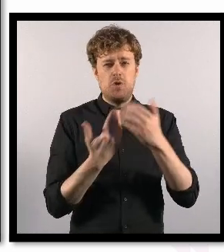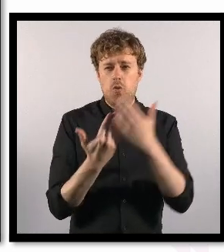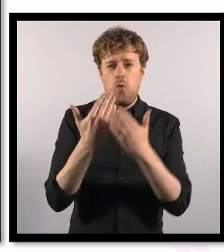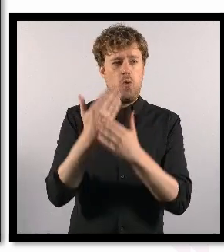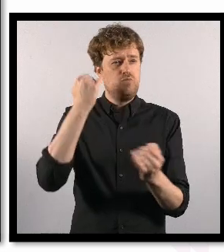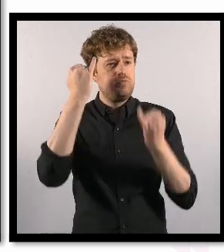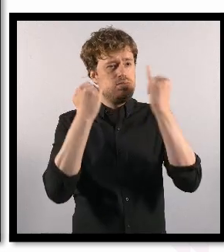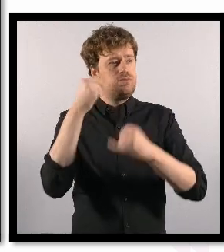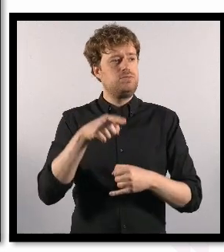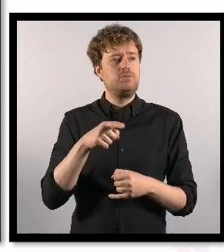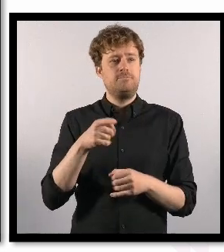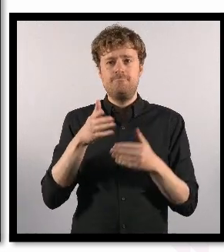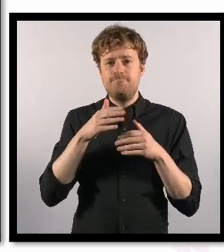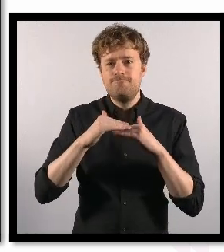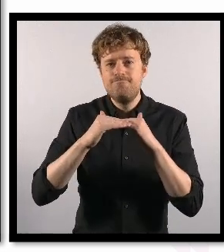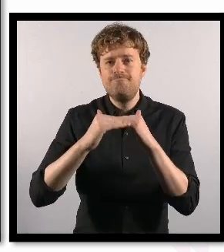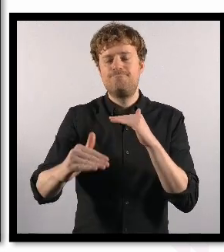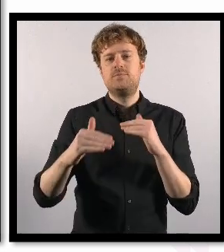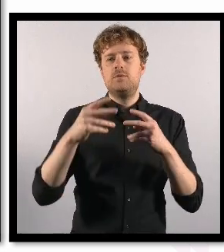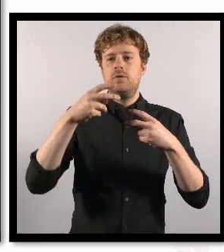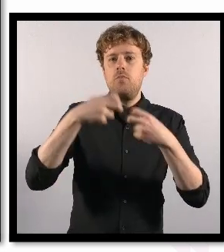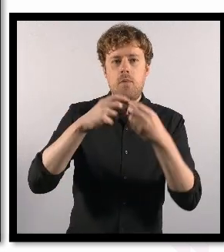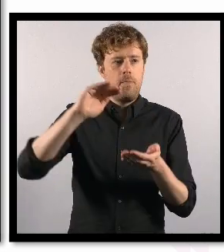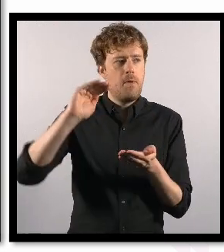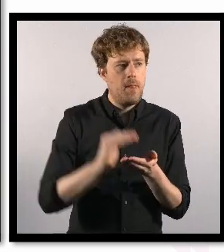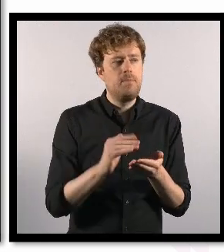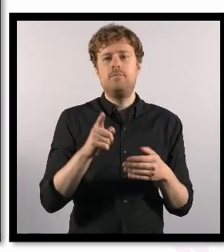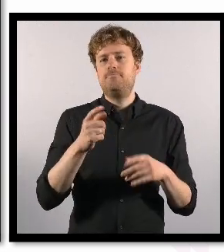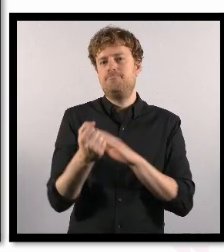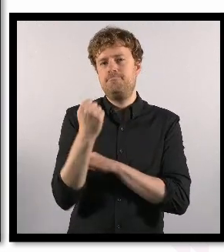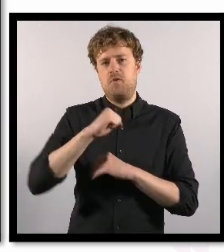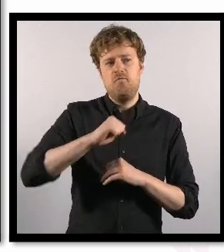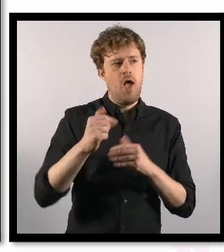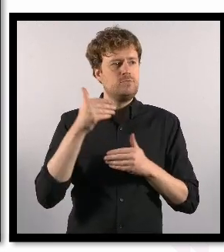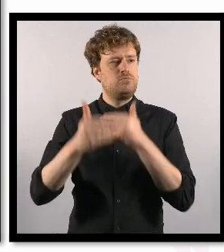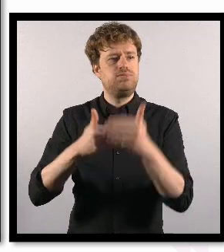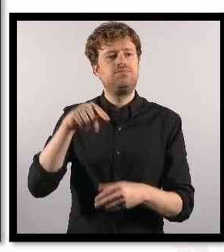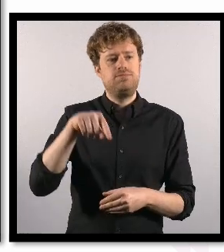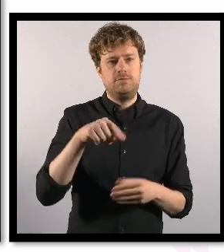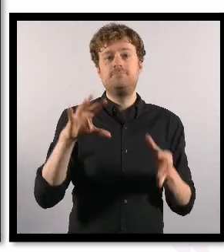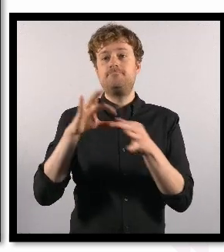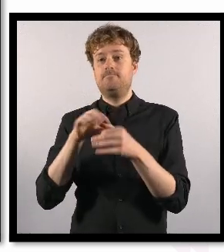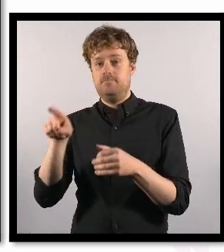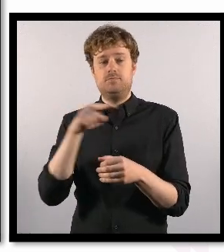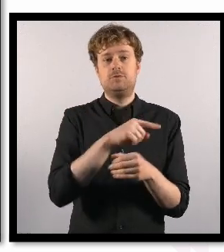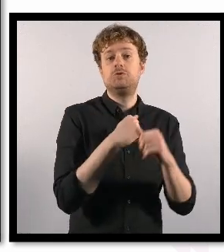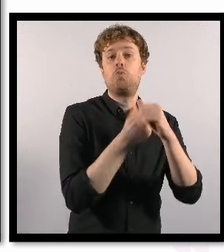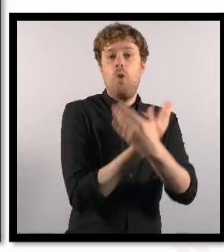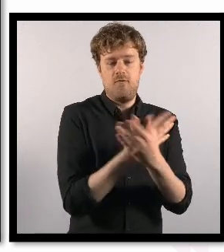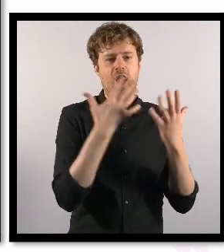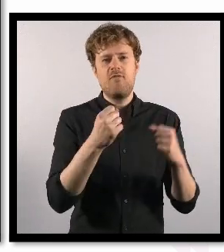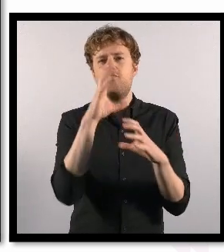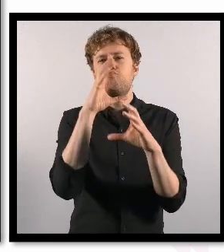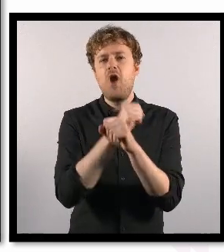models into the cloud. We're looking forward to continue our investment in these communities and make Swift a platform for the cloud and